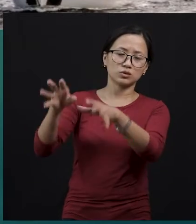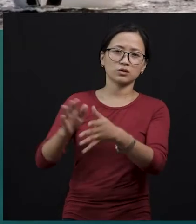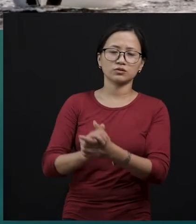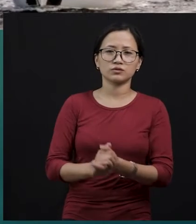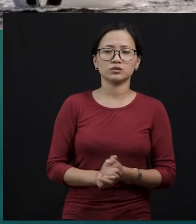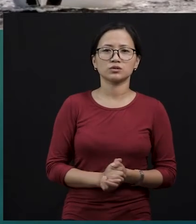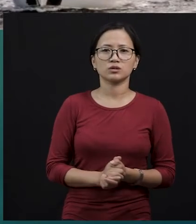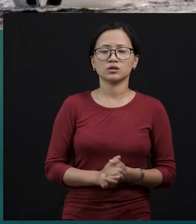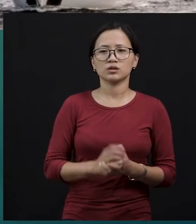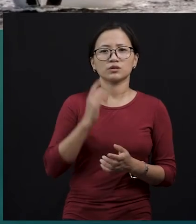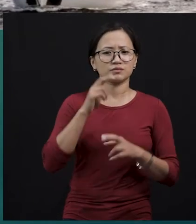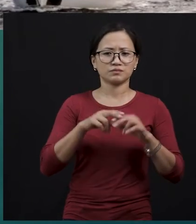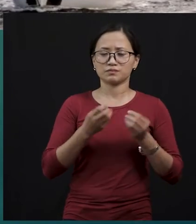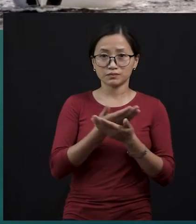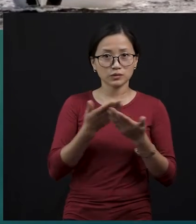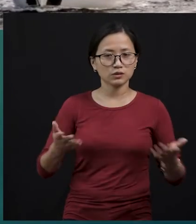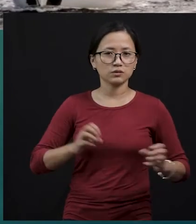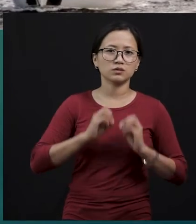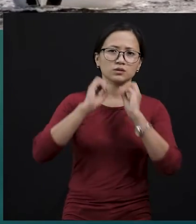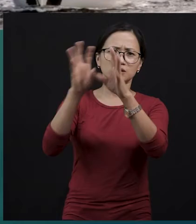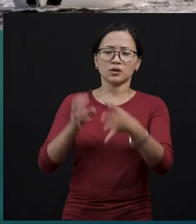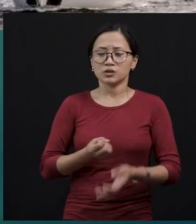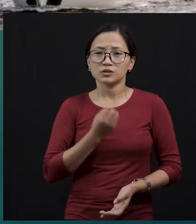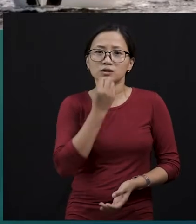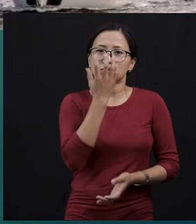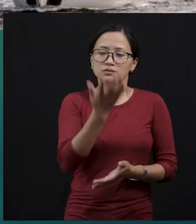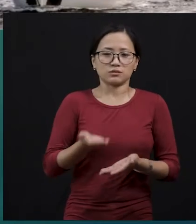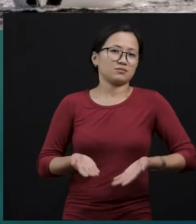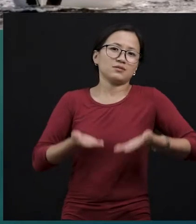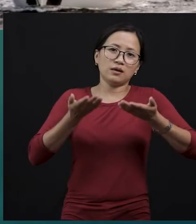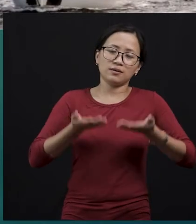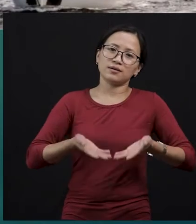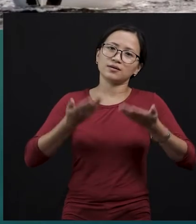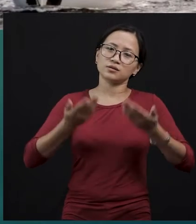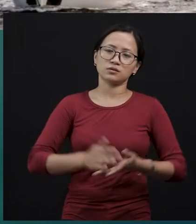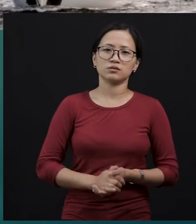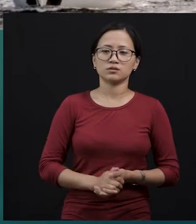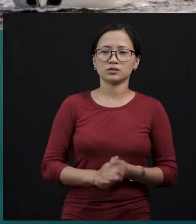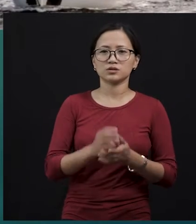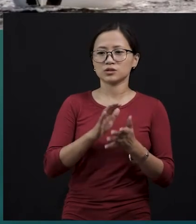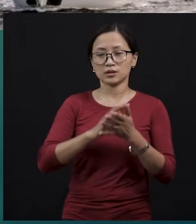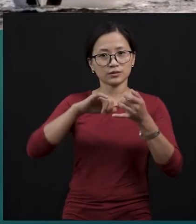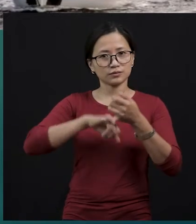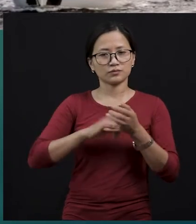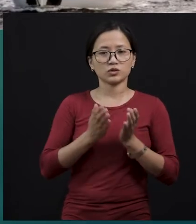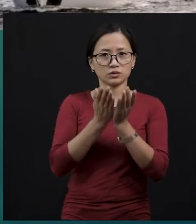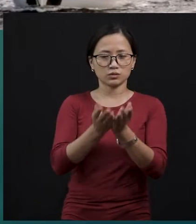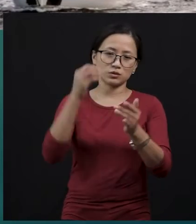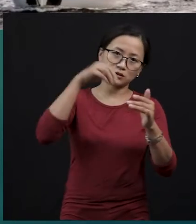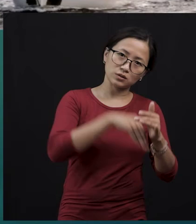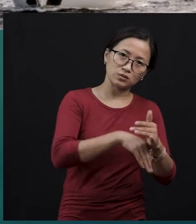that if things are thrown out, it will be easier or it will be lighter and the ship would not sink, but it sank.